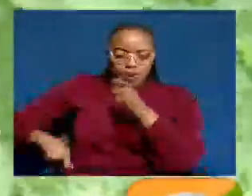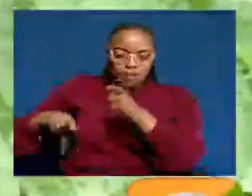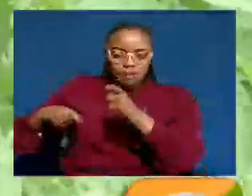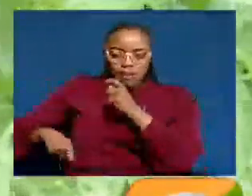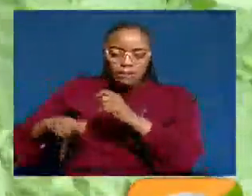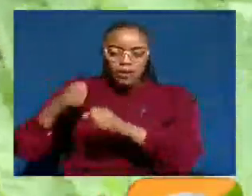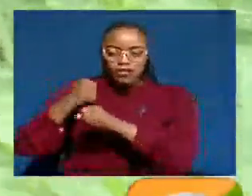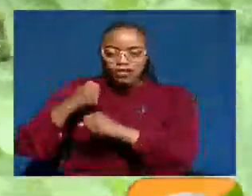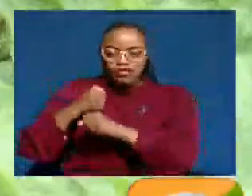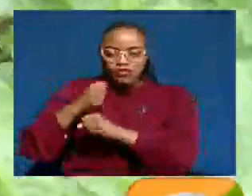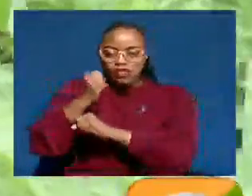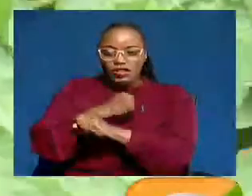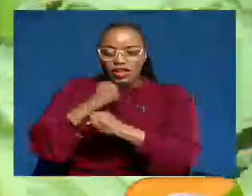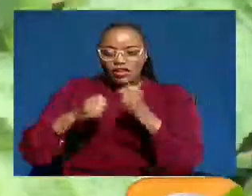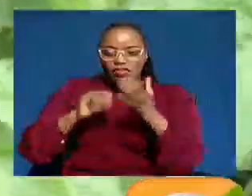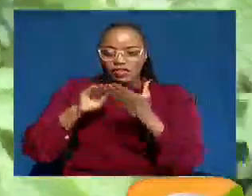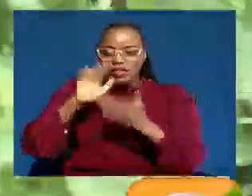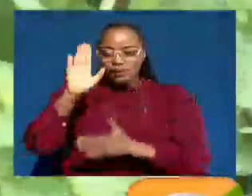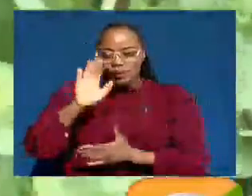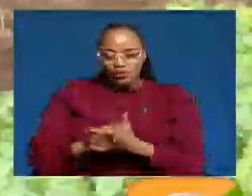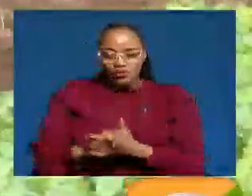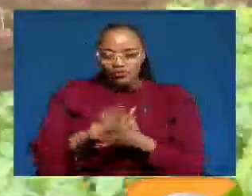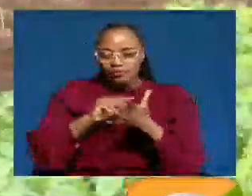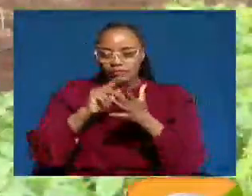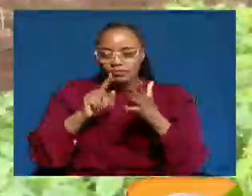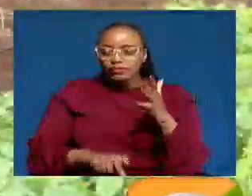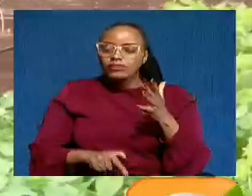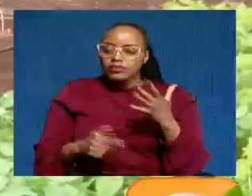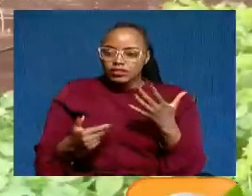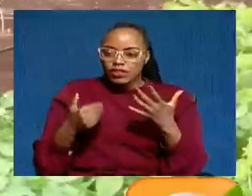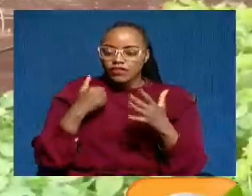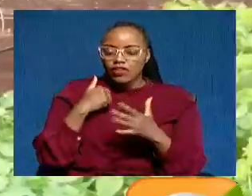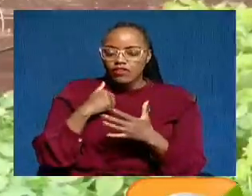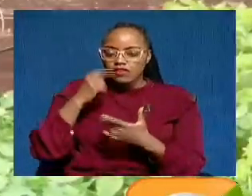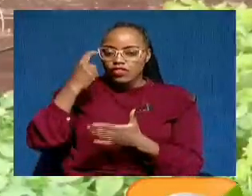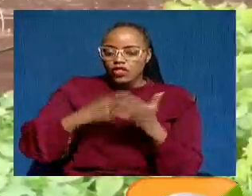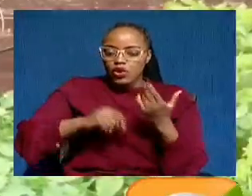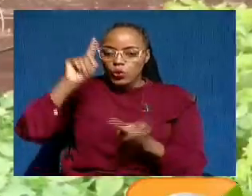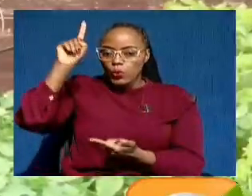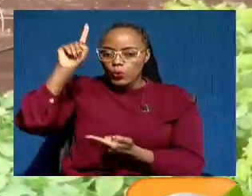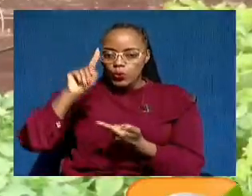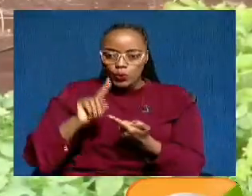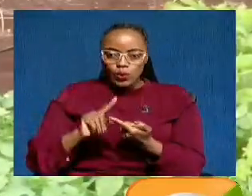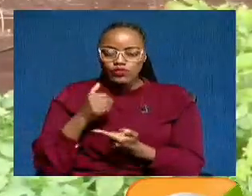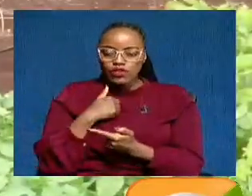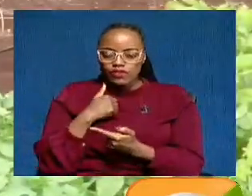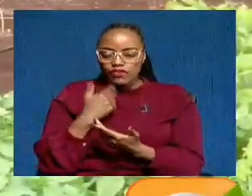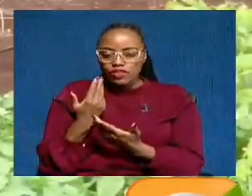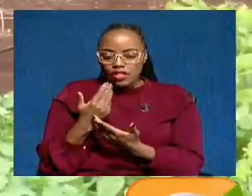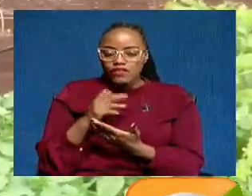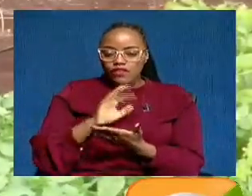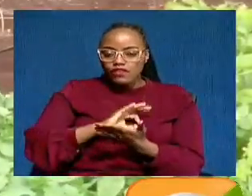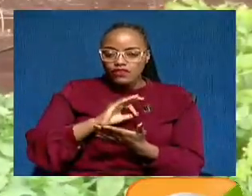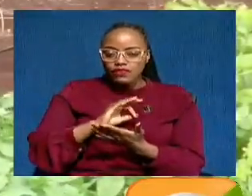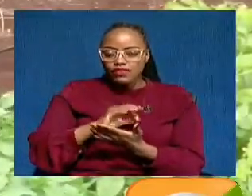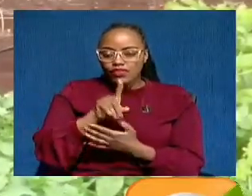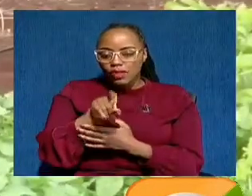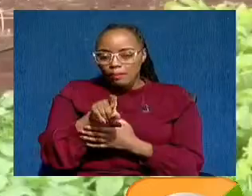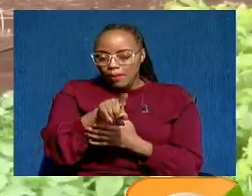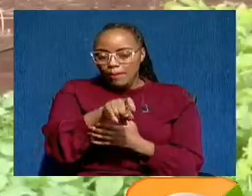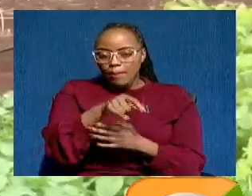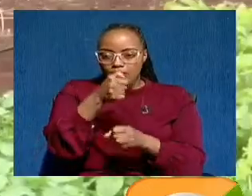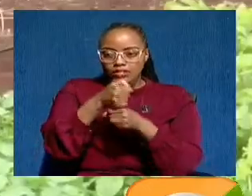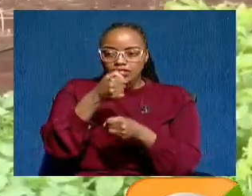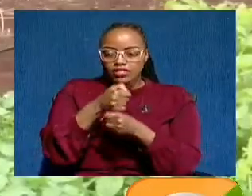still harvest more. So what it means is that there will be cost reduction in terms of the fungicides, in terms of